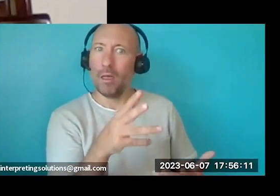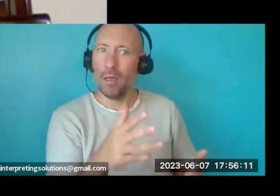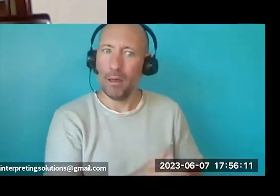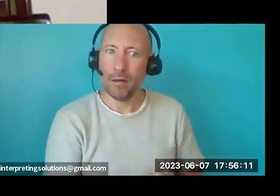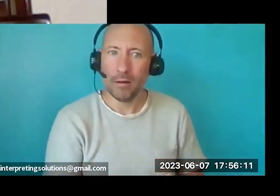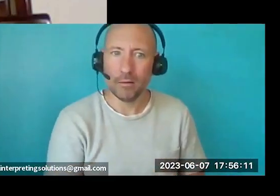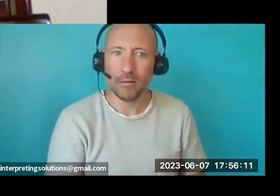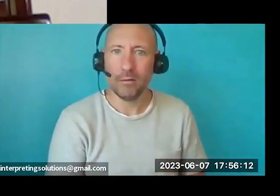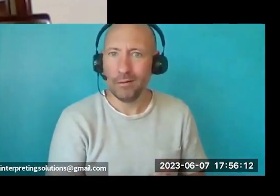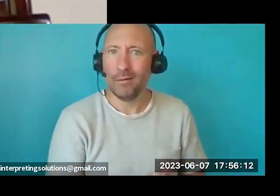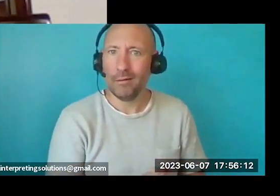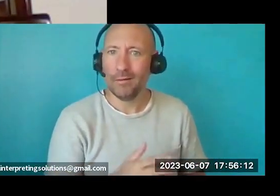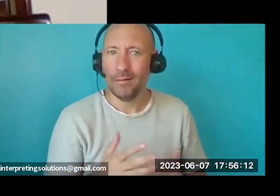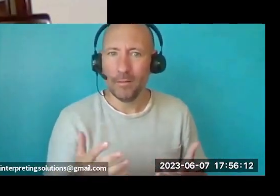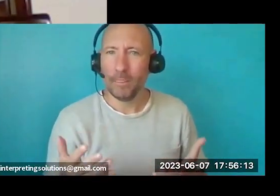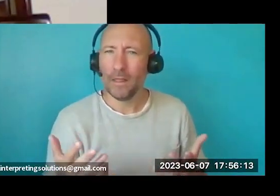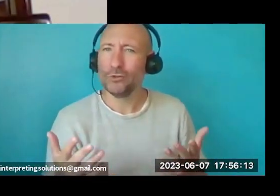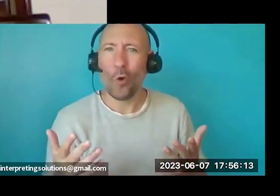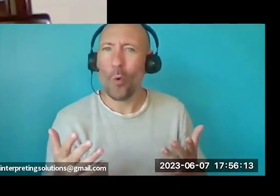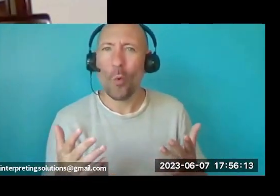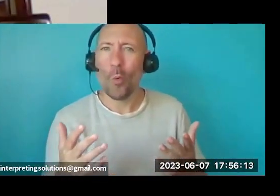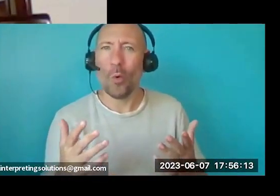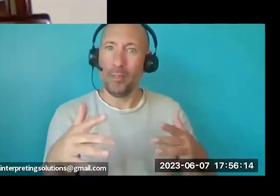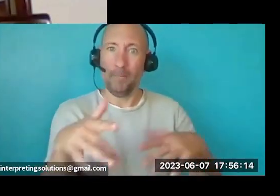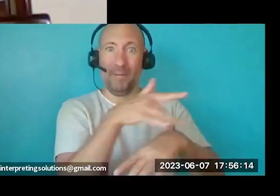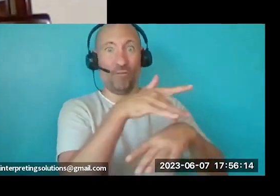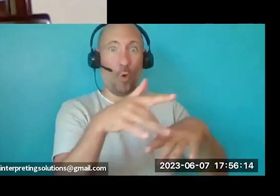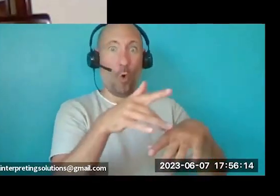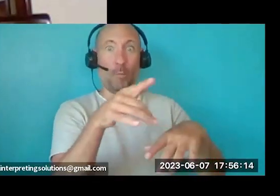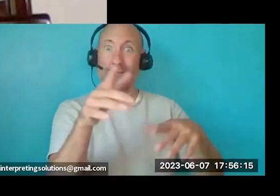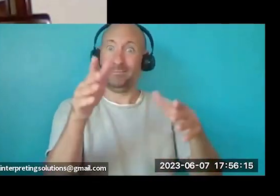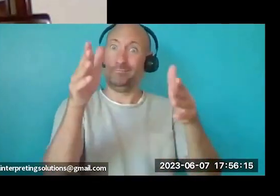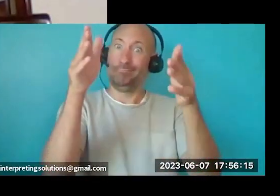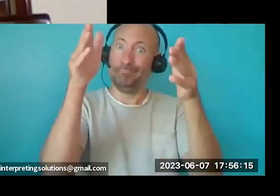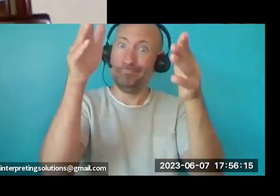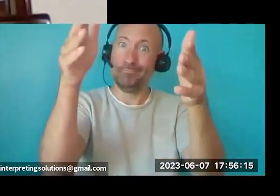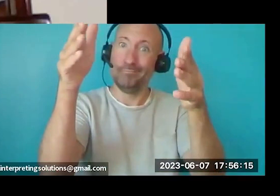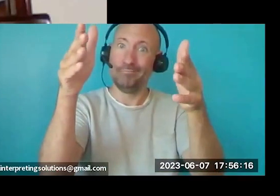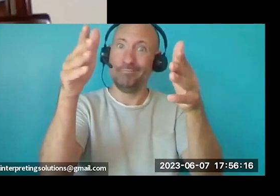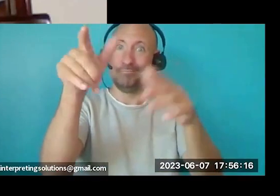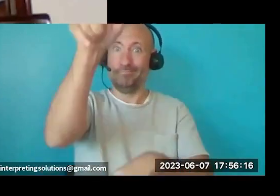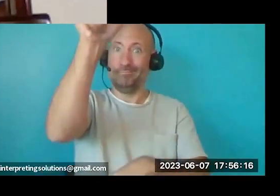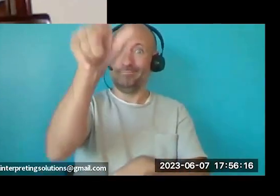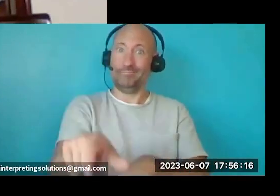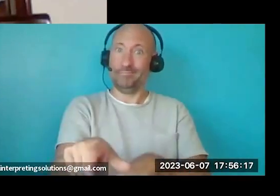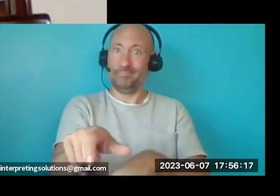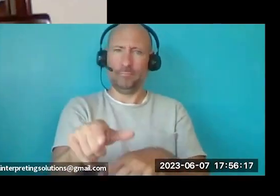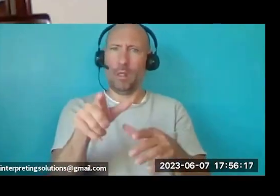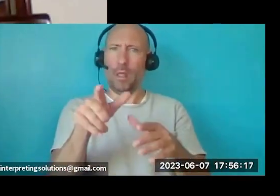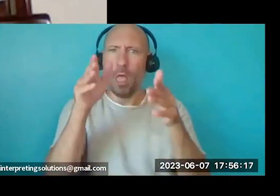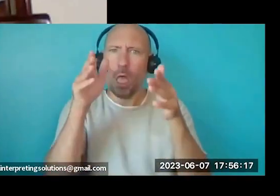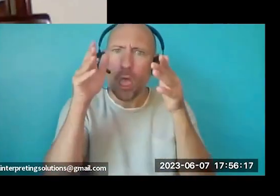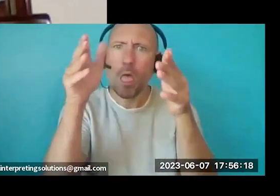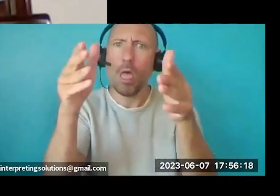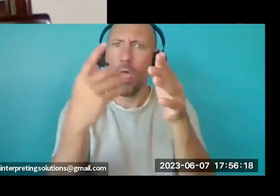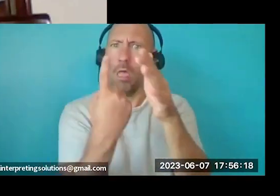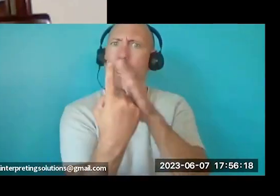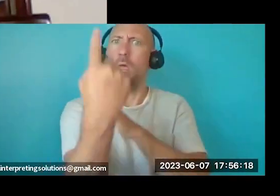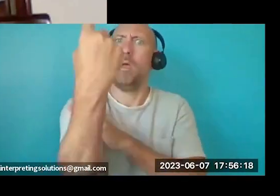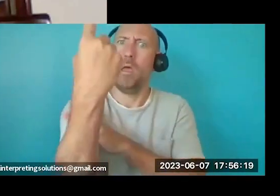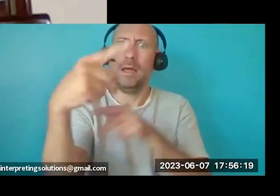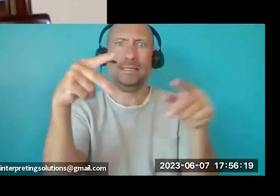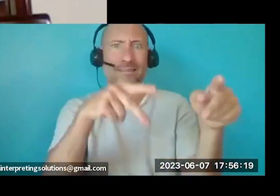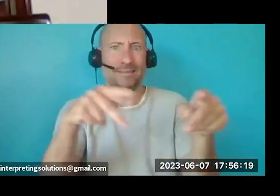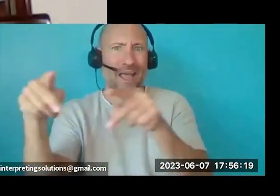So we moved from a performance where the performer was the very center of everything in dancing,